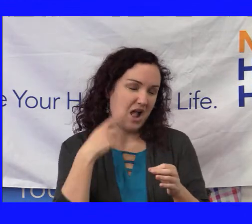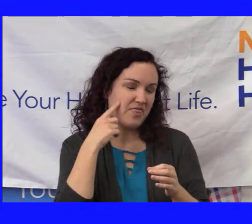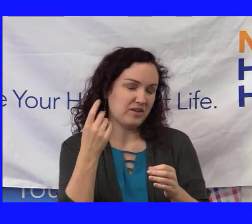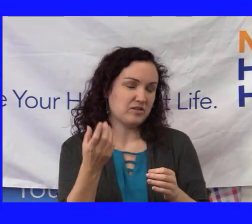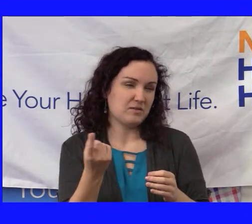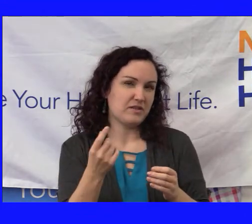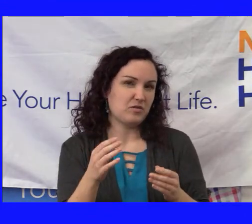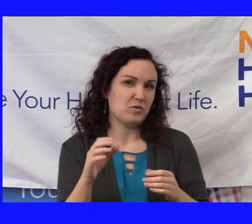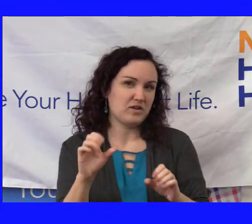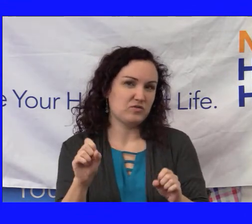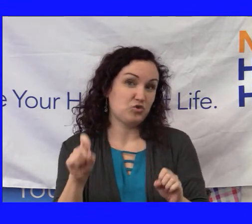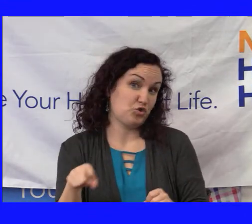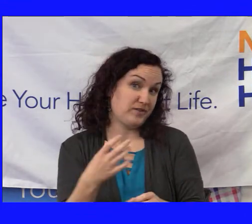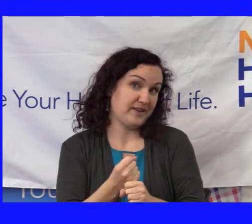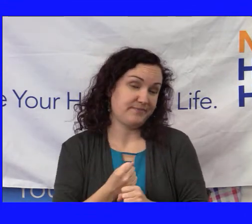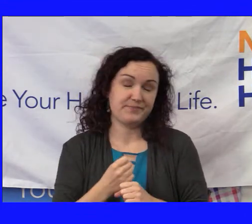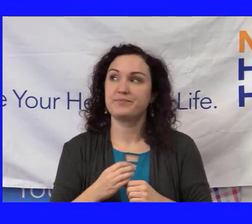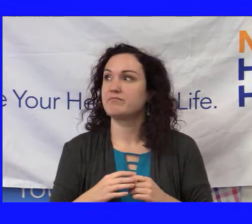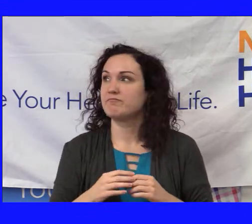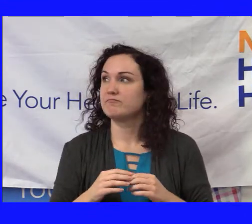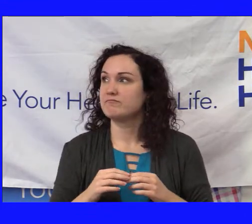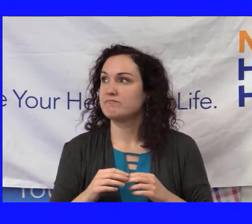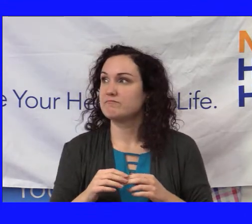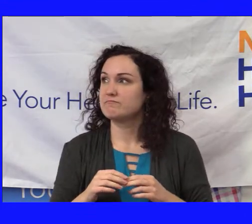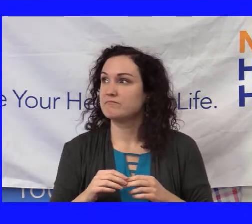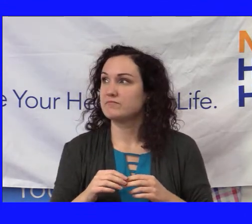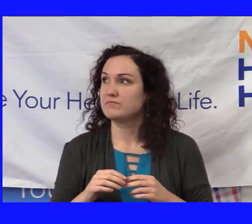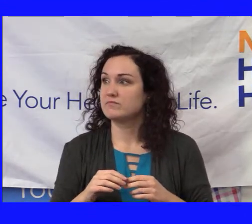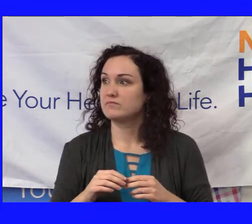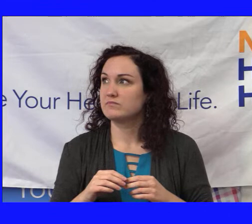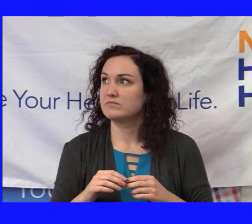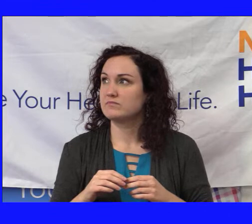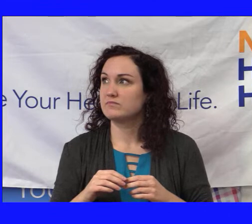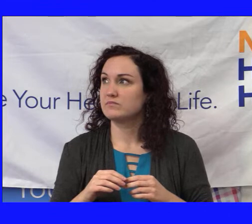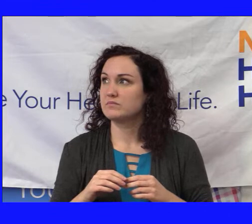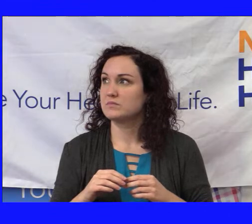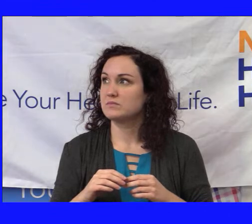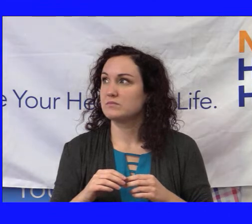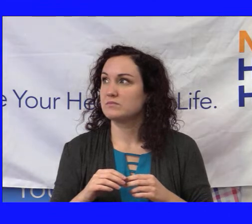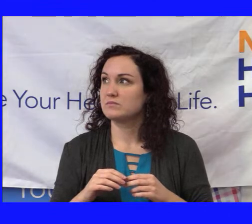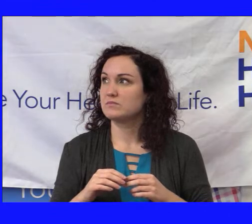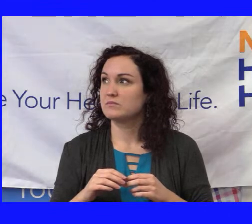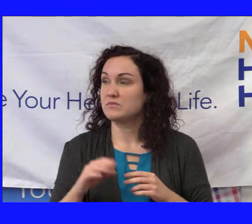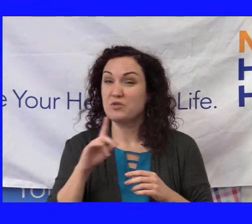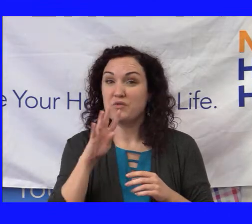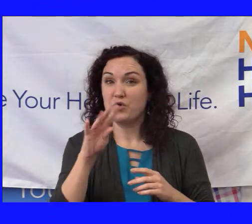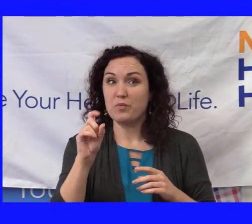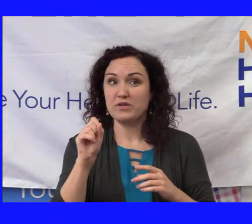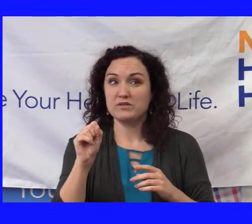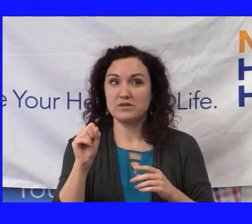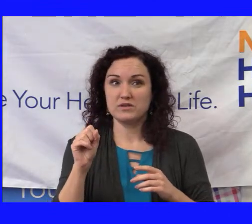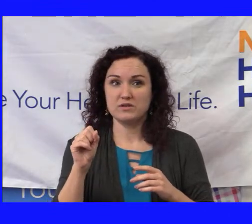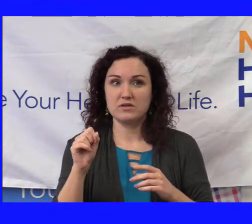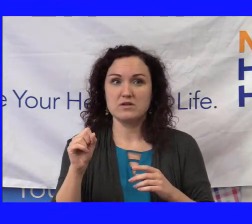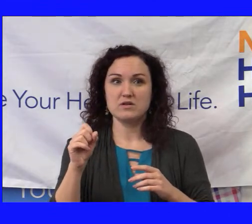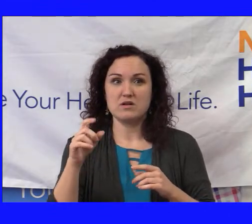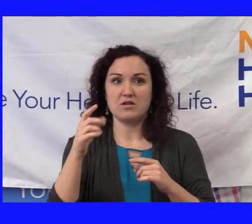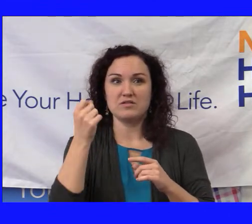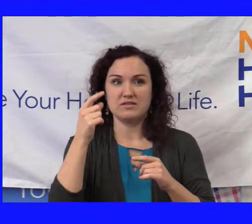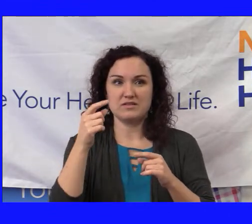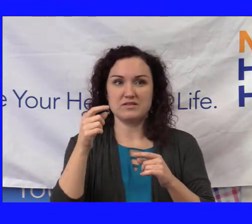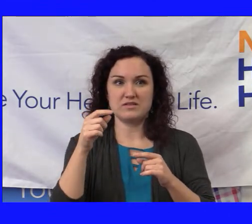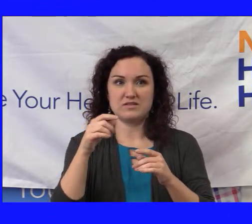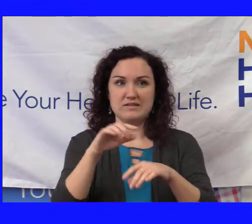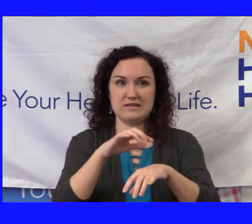at the par with the best interest. As you say, they're working in 41 states, to really document that they do not have